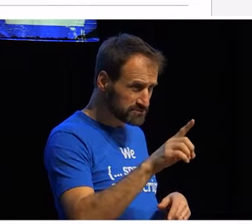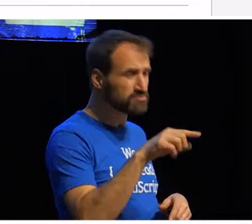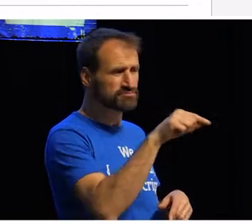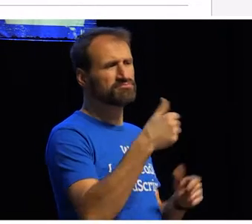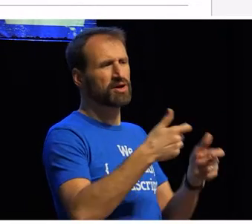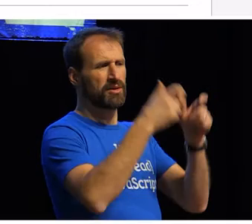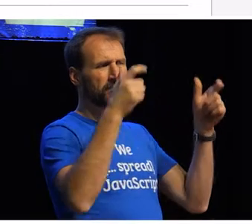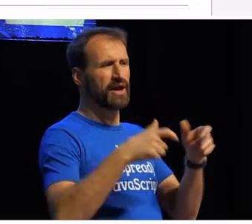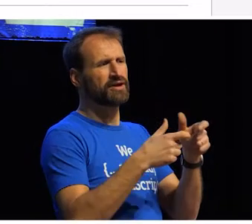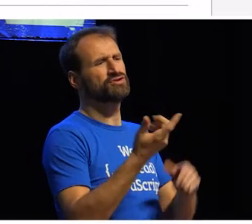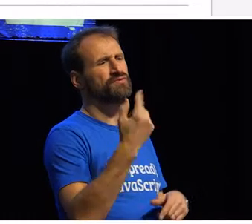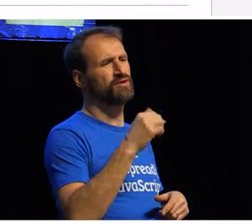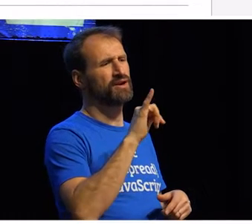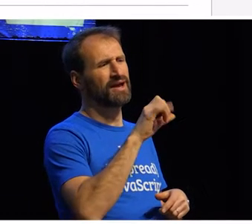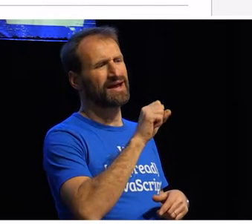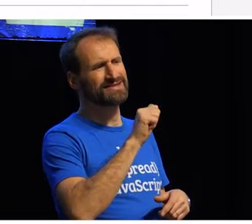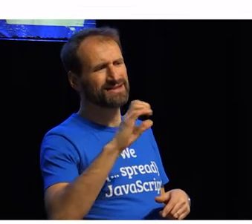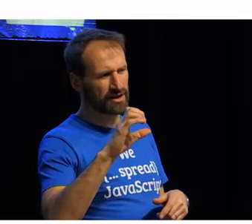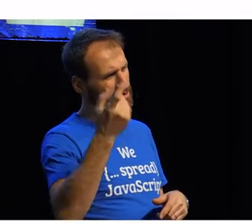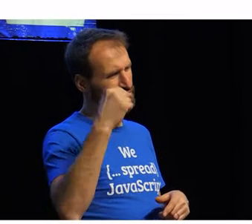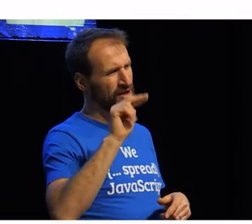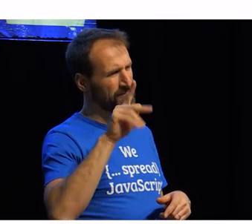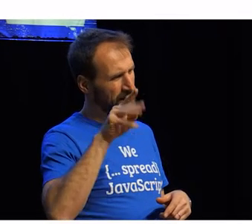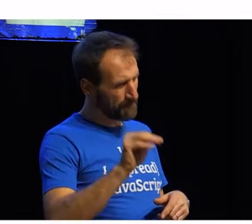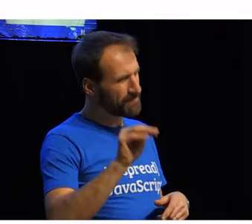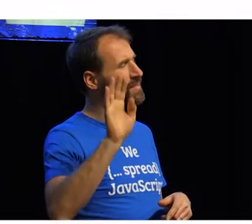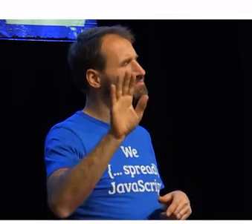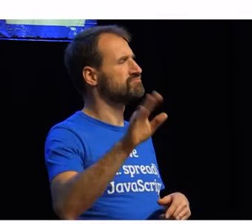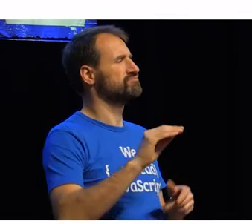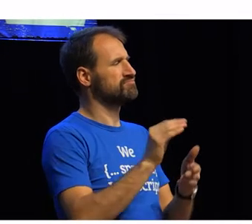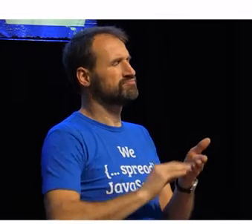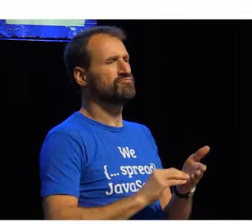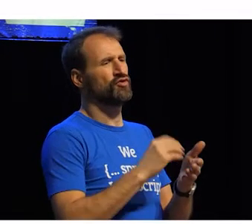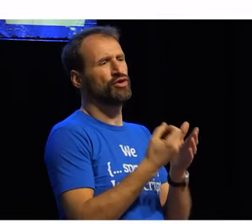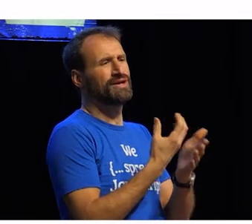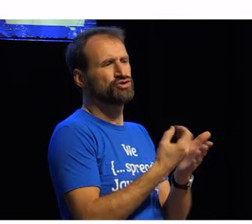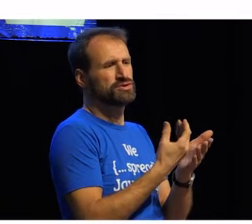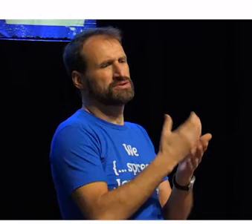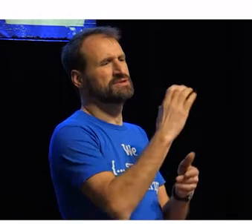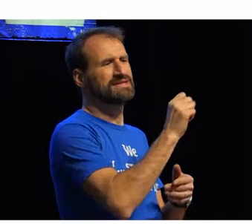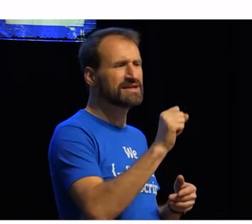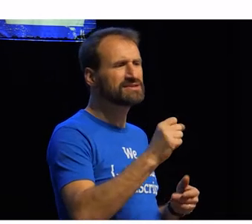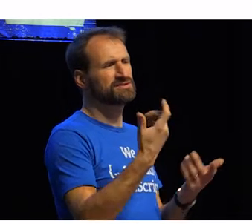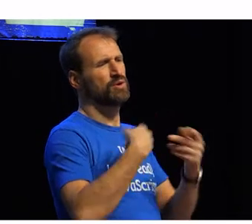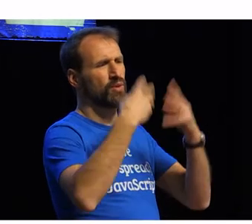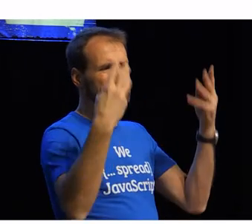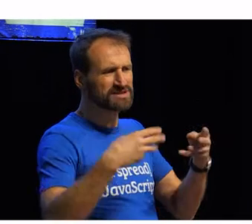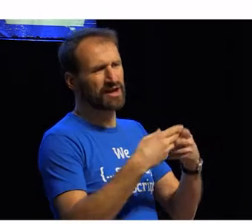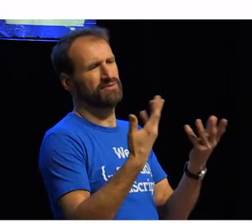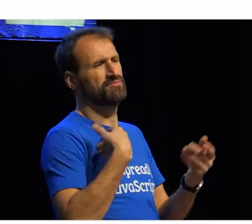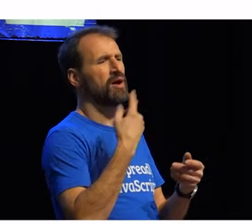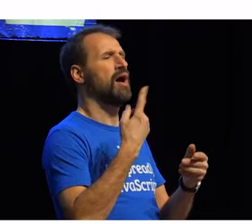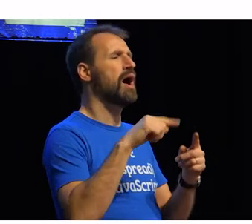written by Isaac from from NPM it's used to serve static resources j/s and CSS on our our website as well as our about page